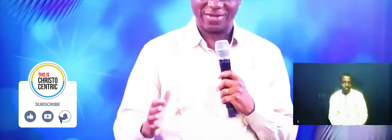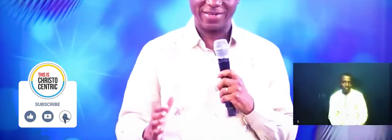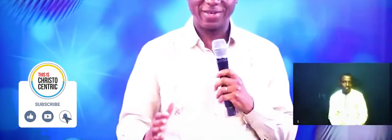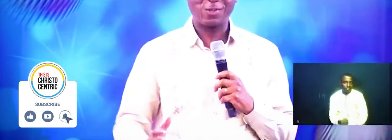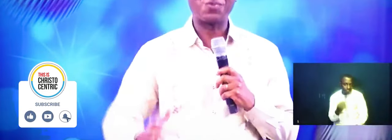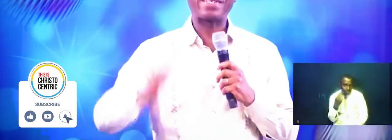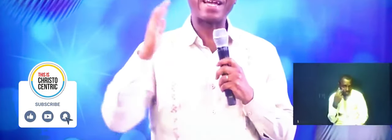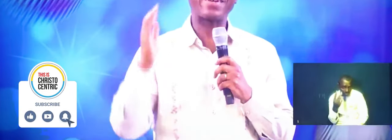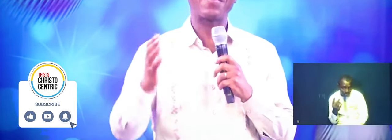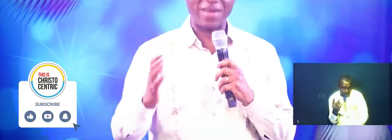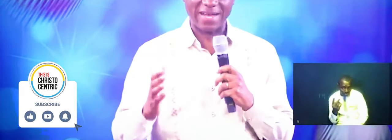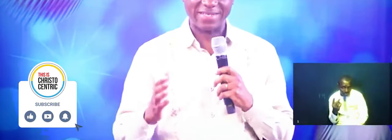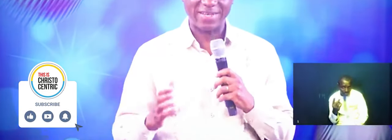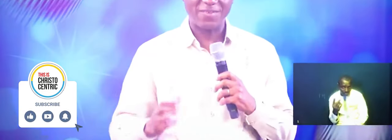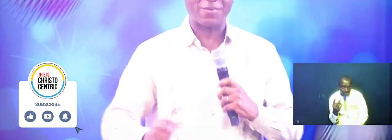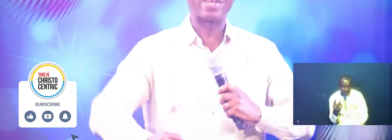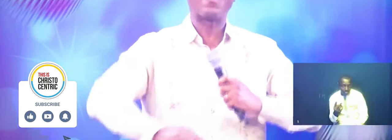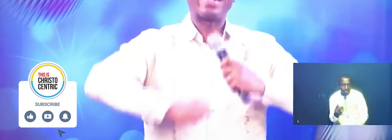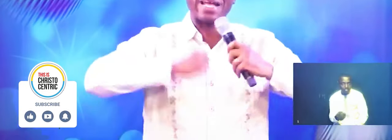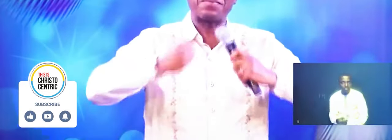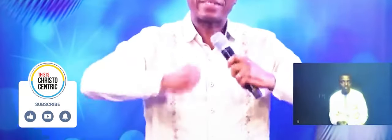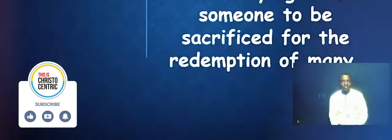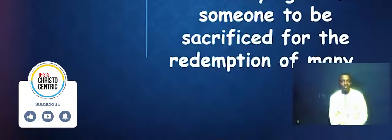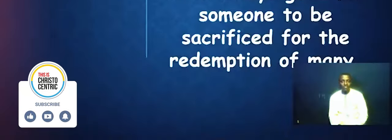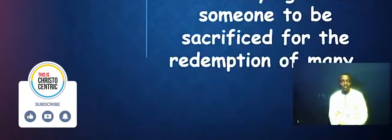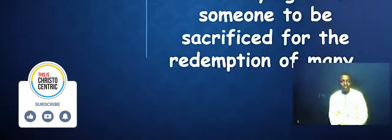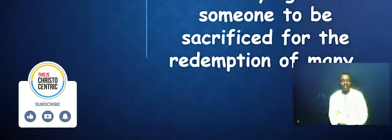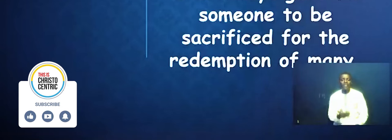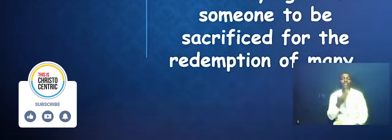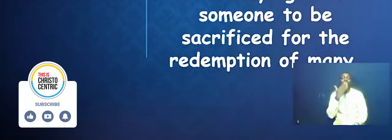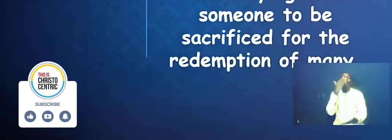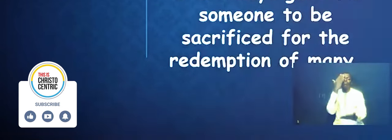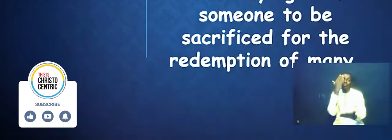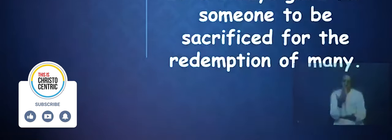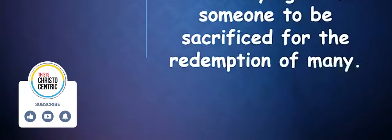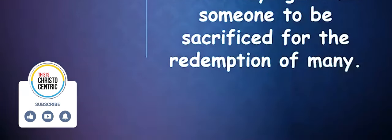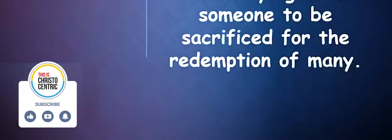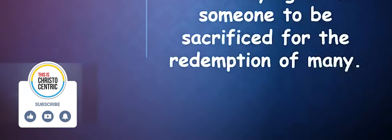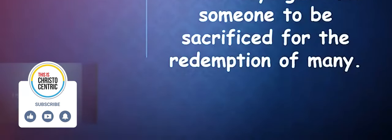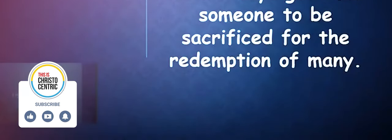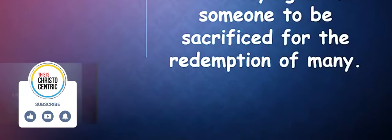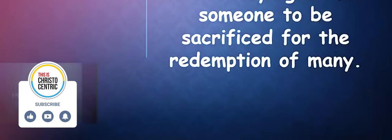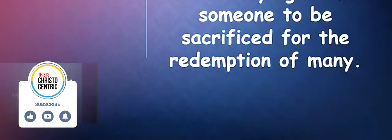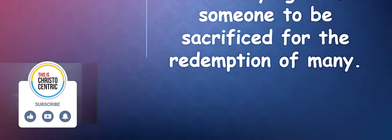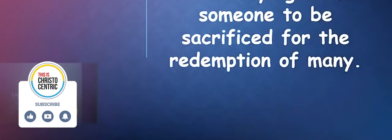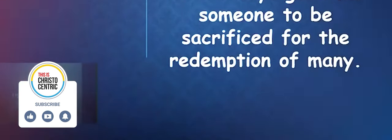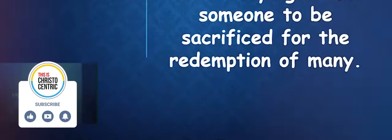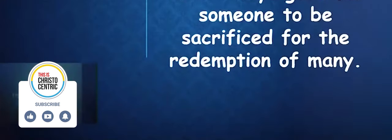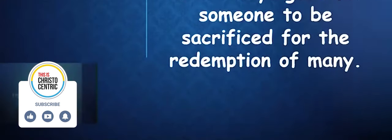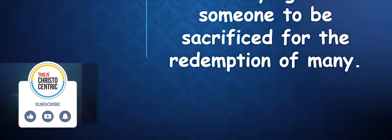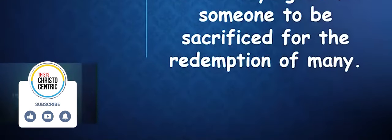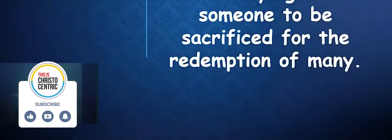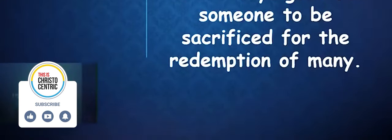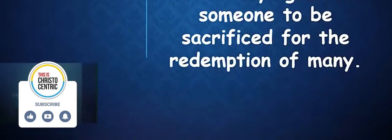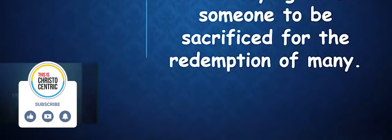for someone to be sacrificed for the redemption of many.